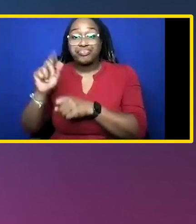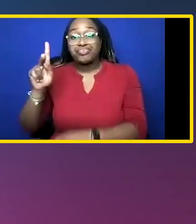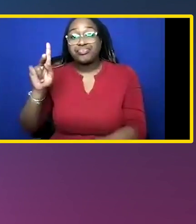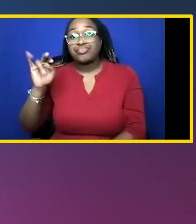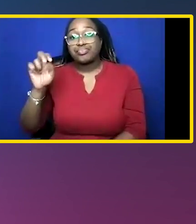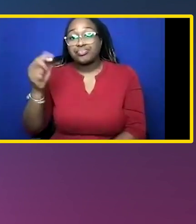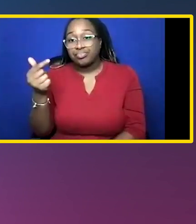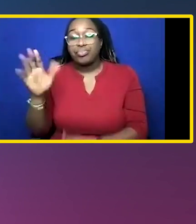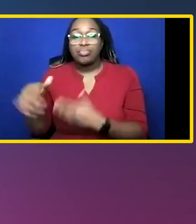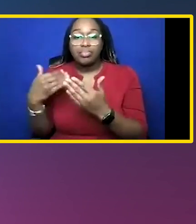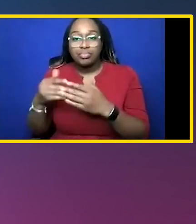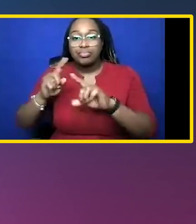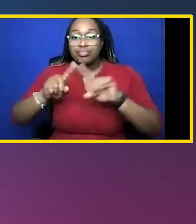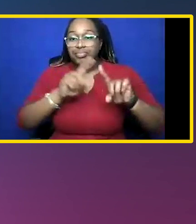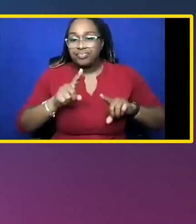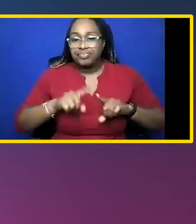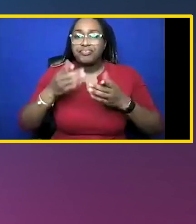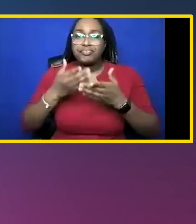you've engaged in,